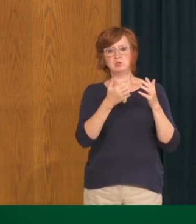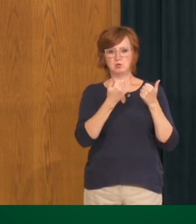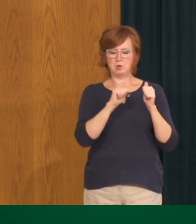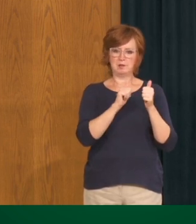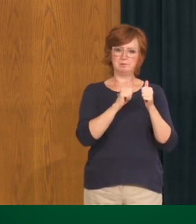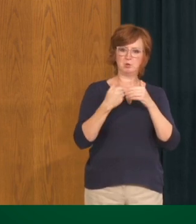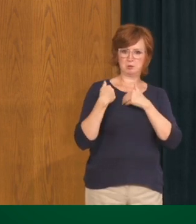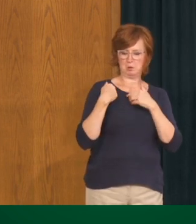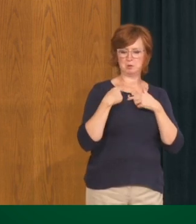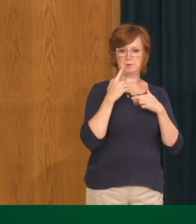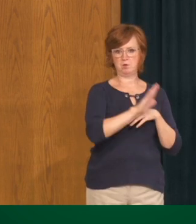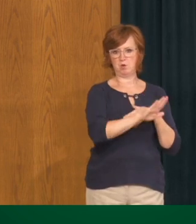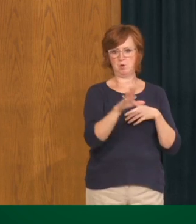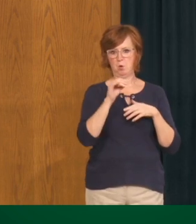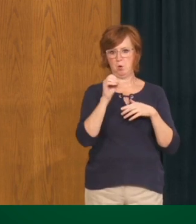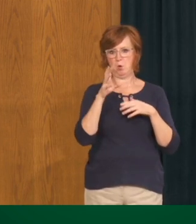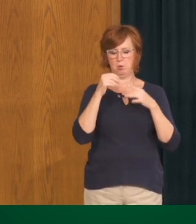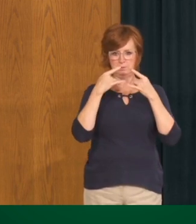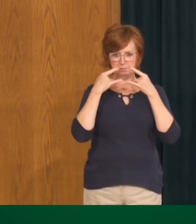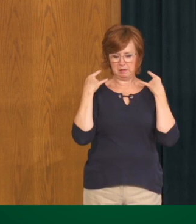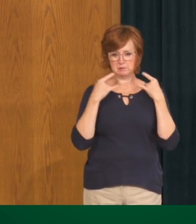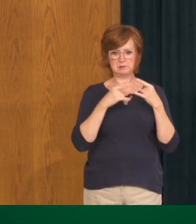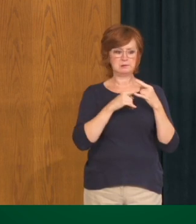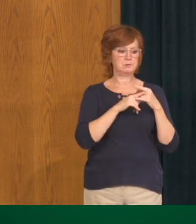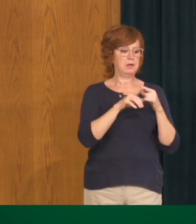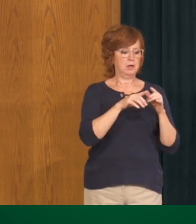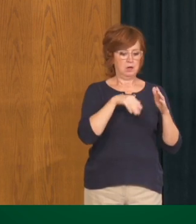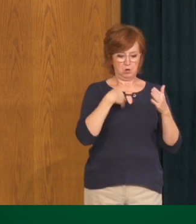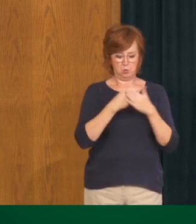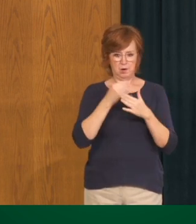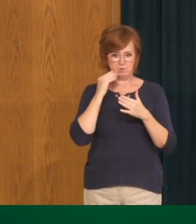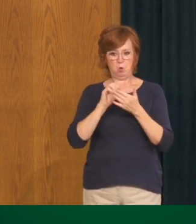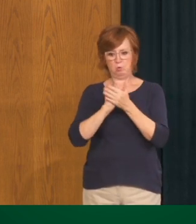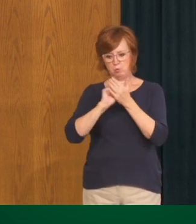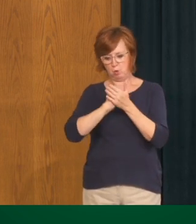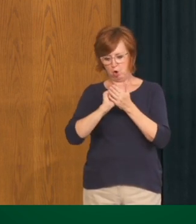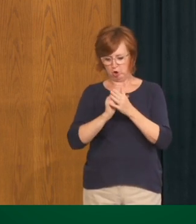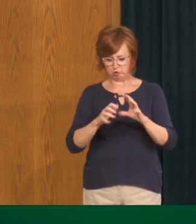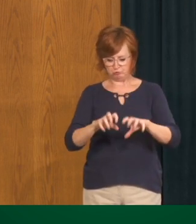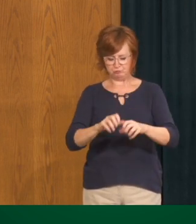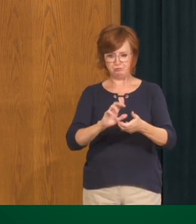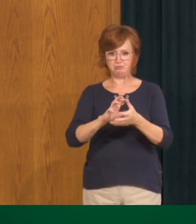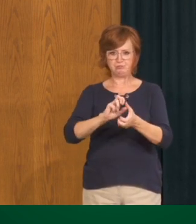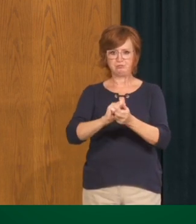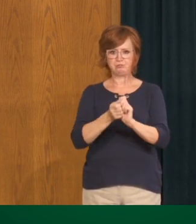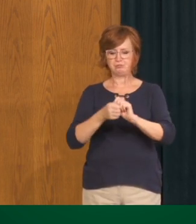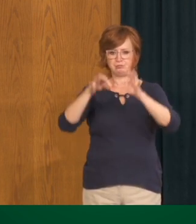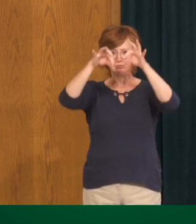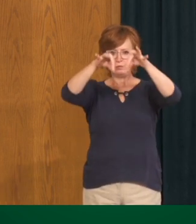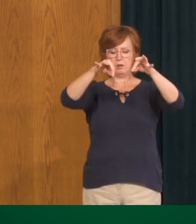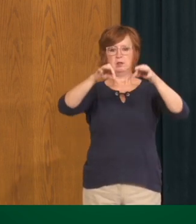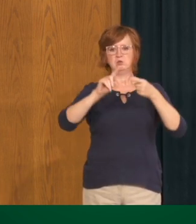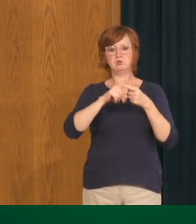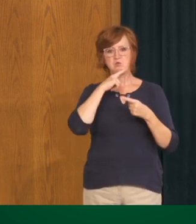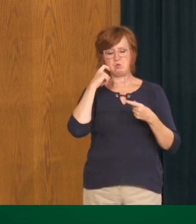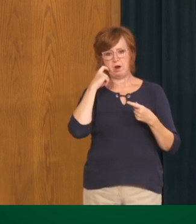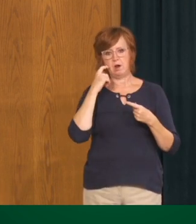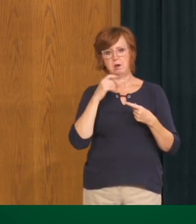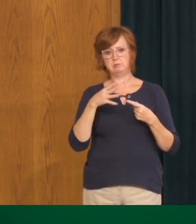that's really important. Many children are starting school for the first time. Many are starting high school for the first time. We don't want children to